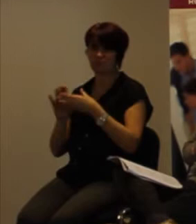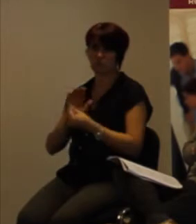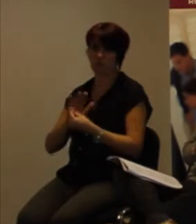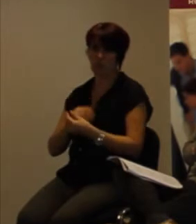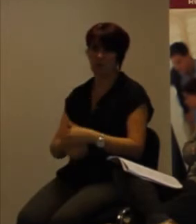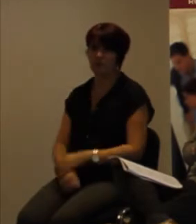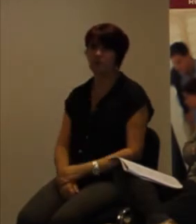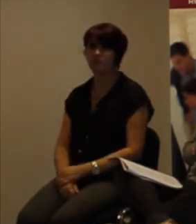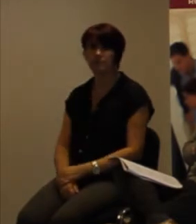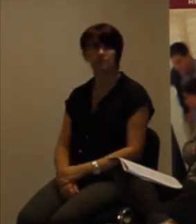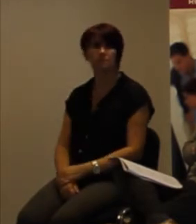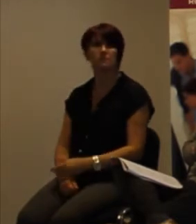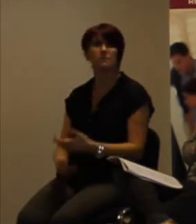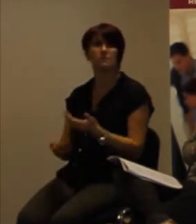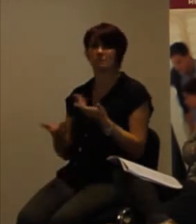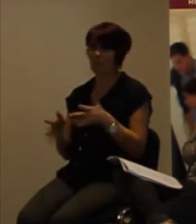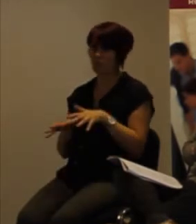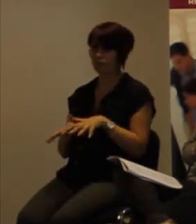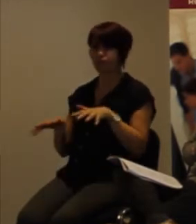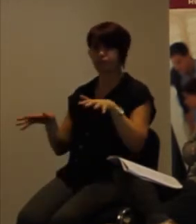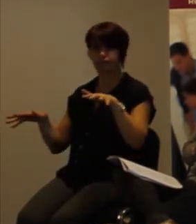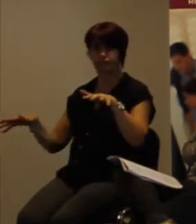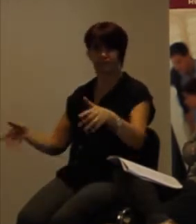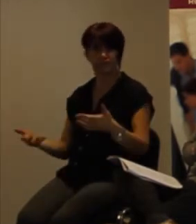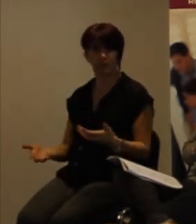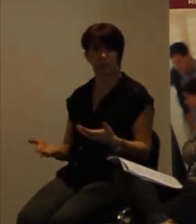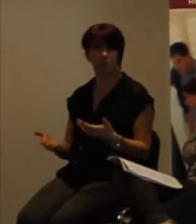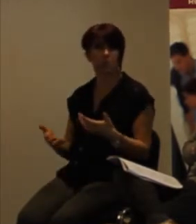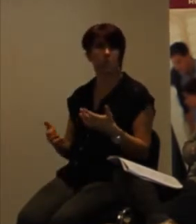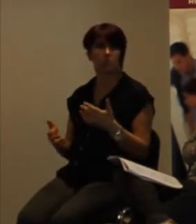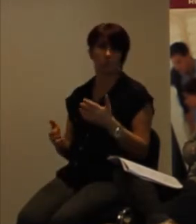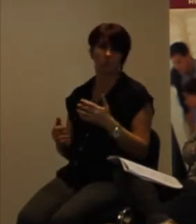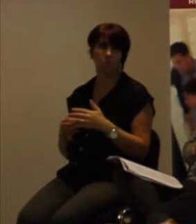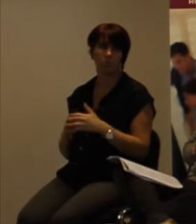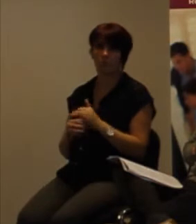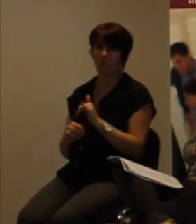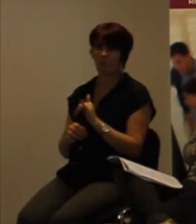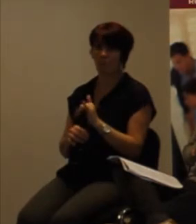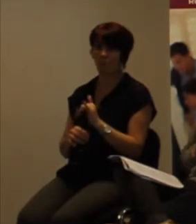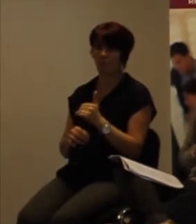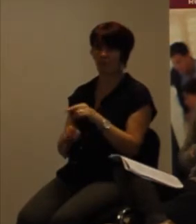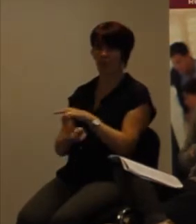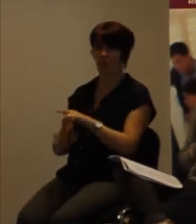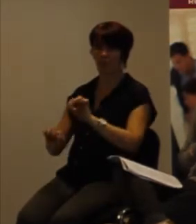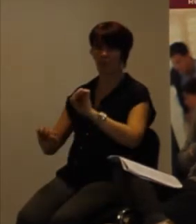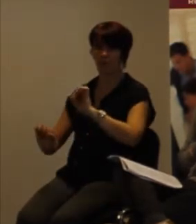Now, this is becoming more commonplace. It may be that you have this installed